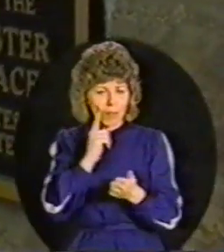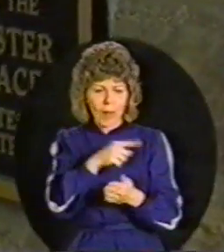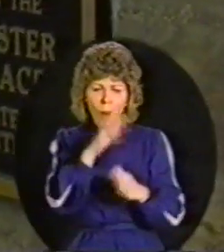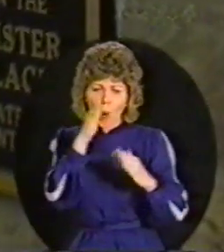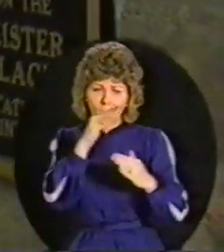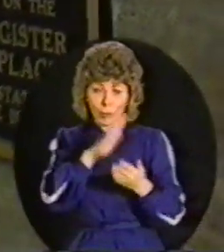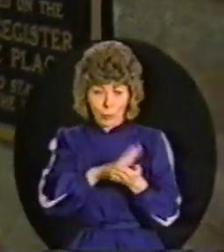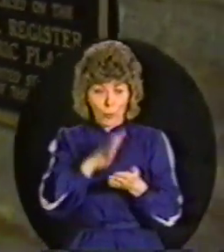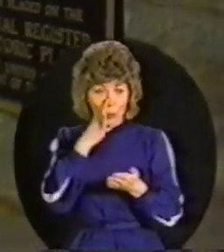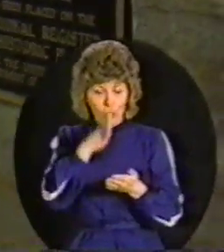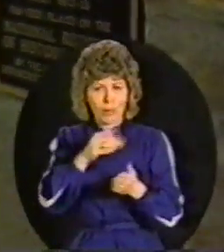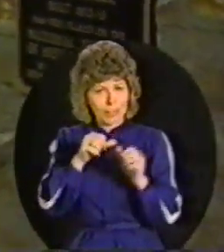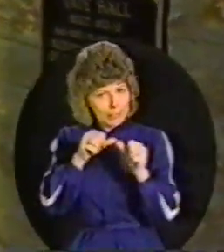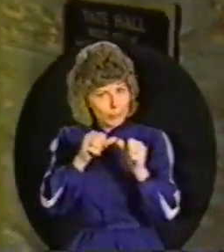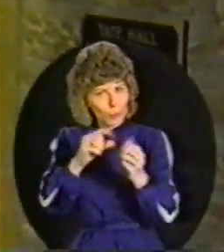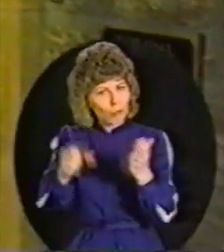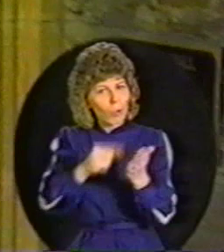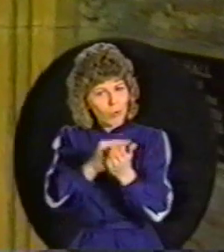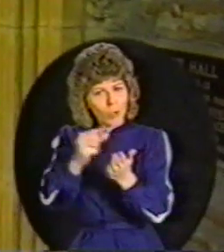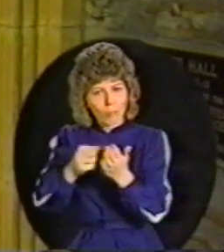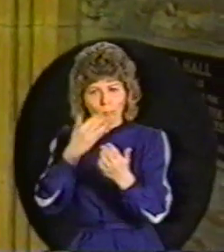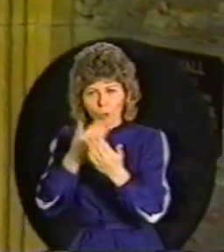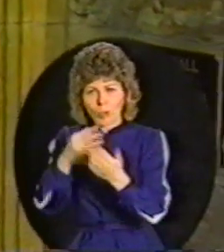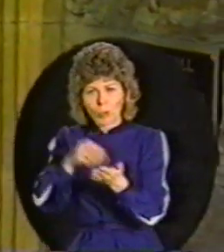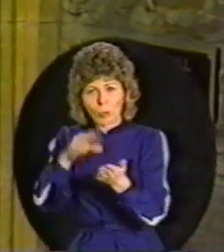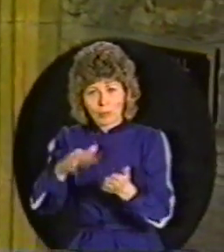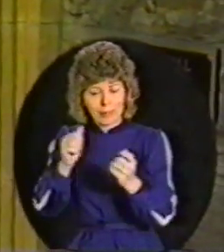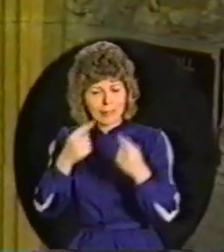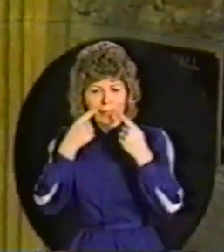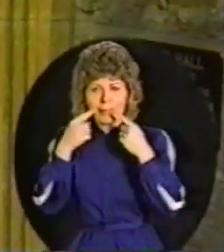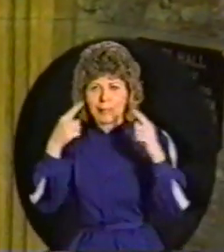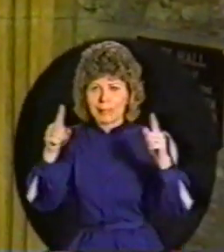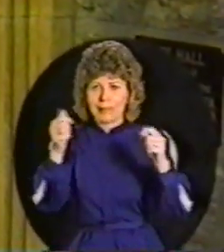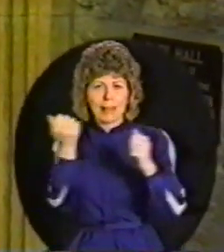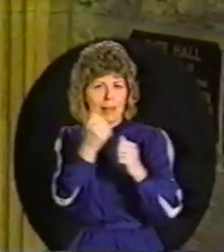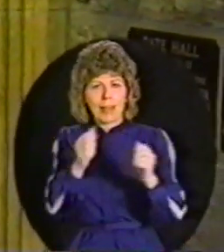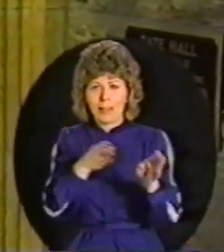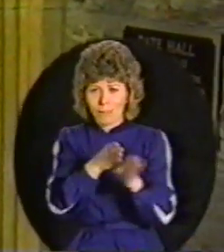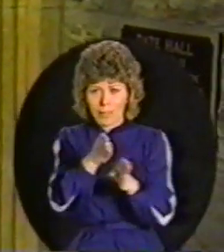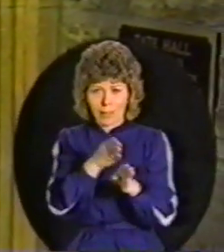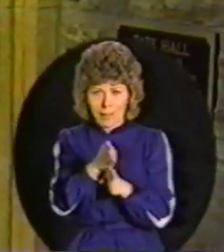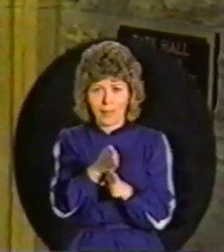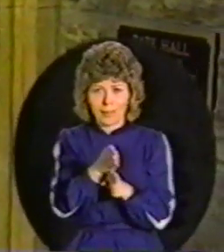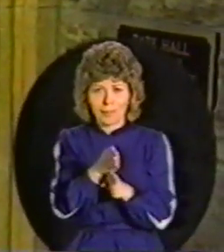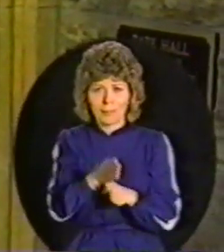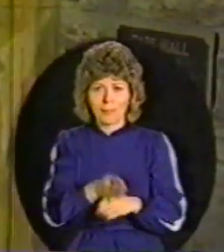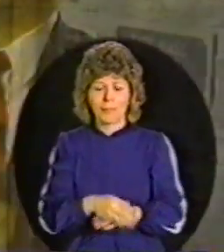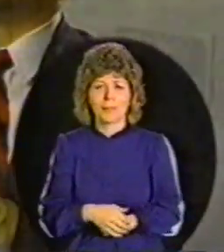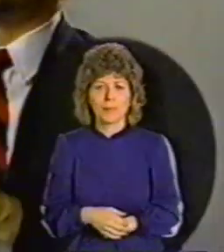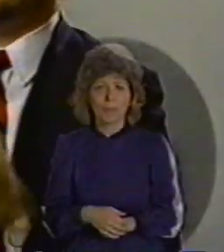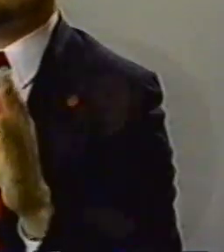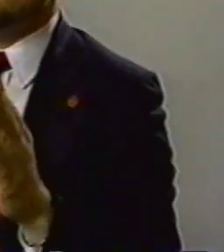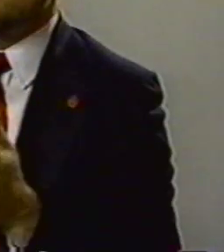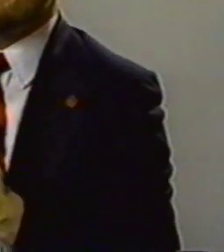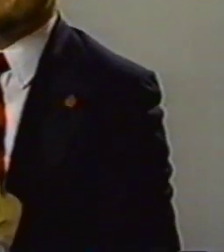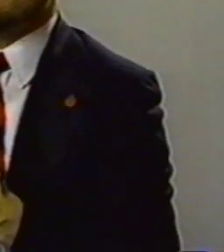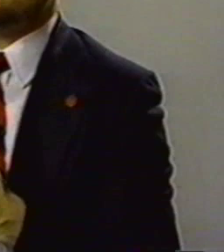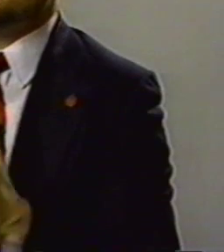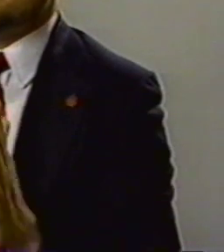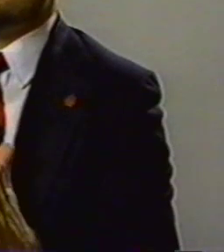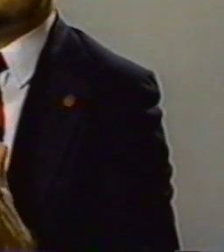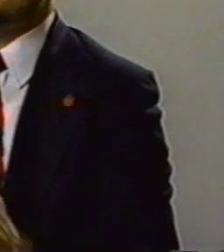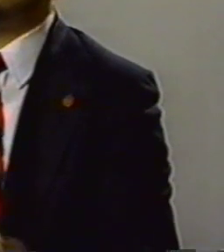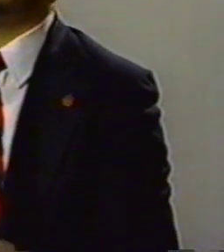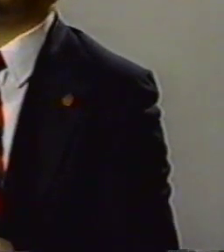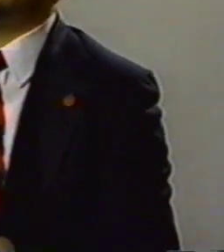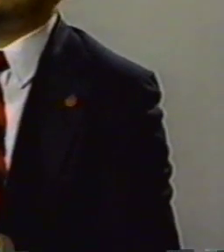Deaf. He hopes the school will continue to graduate good students who can succeed in any field. I would hope that